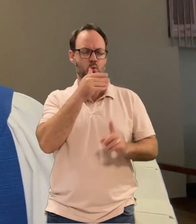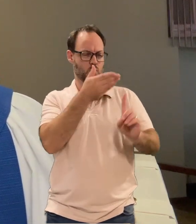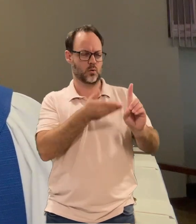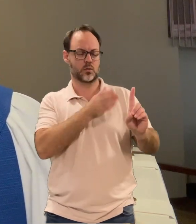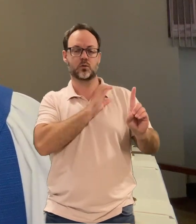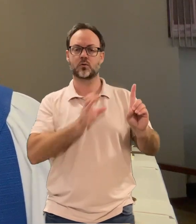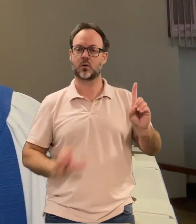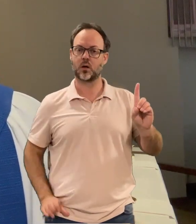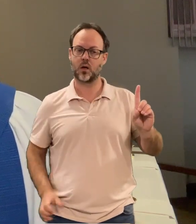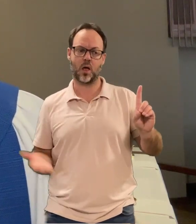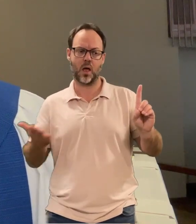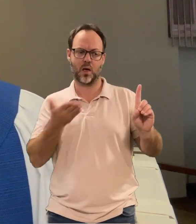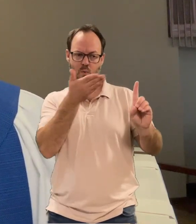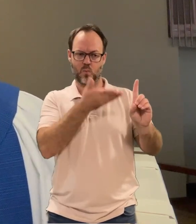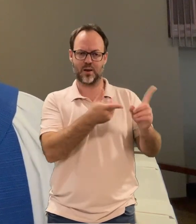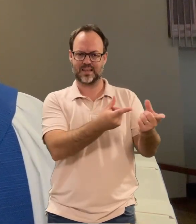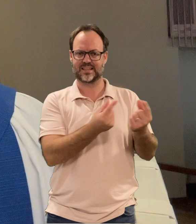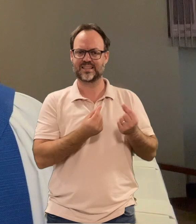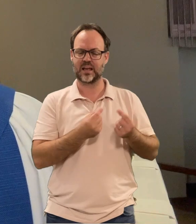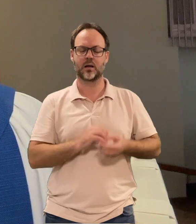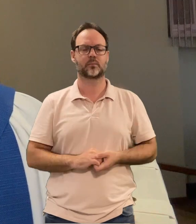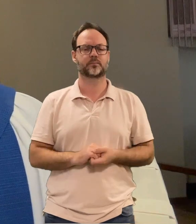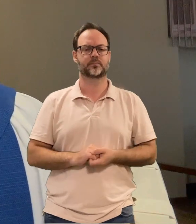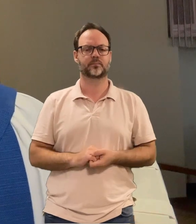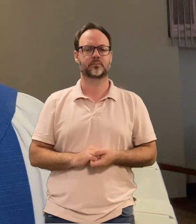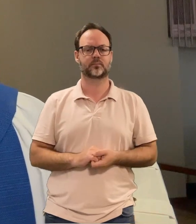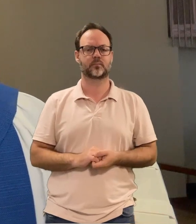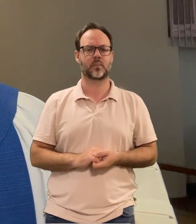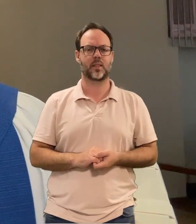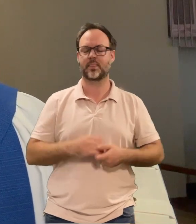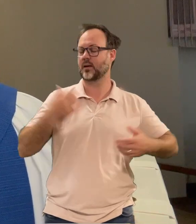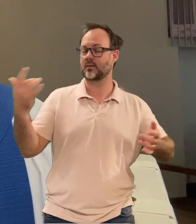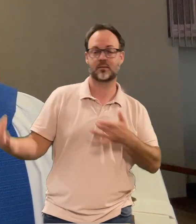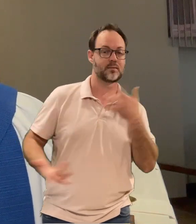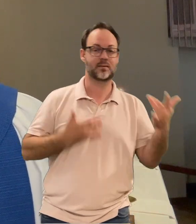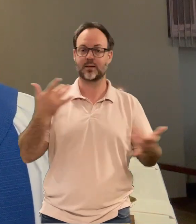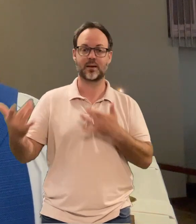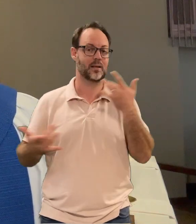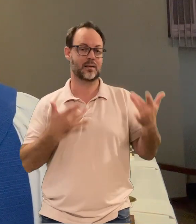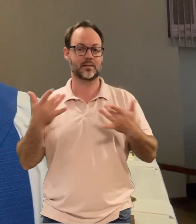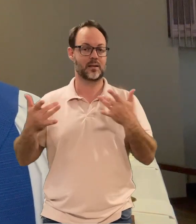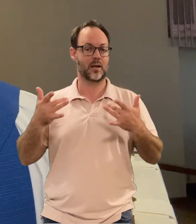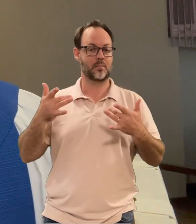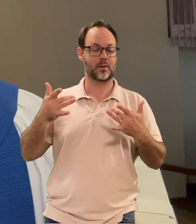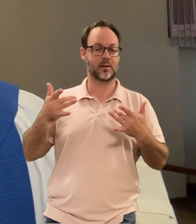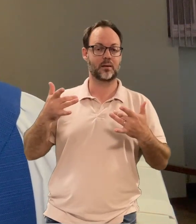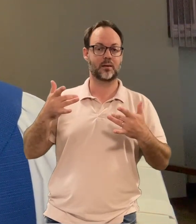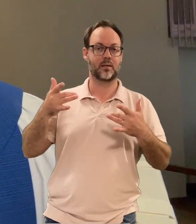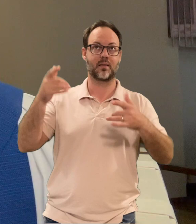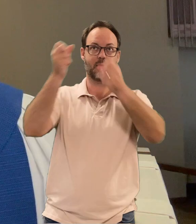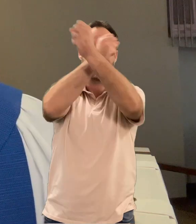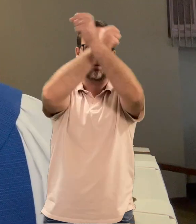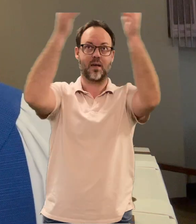preparation for who Christ is and what he has done for us. There is an excitement in